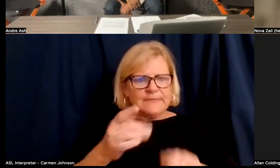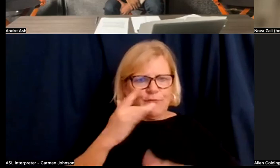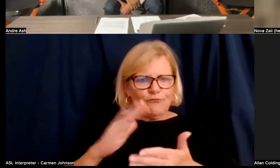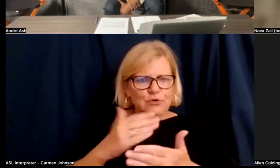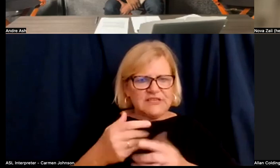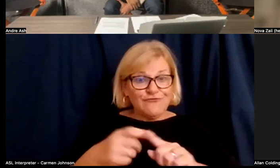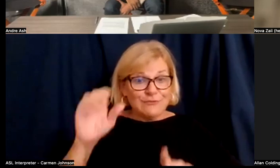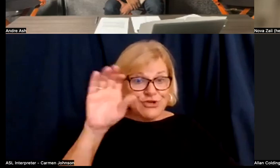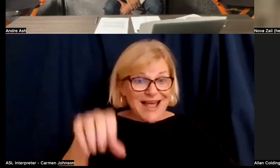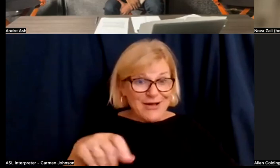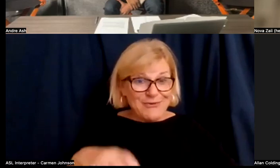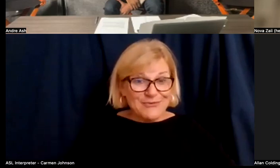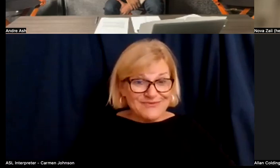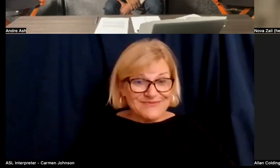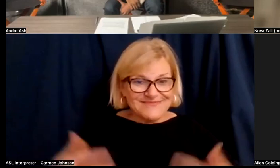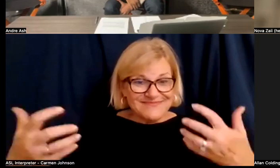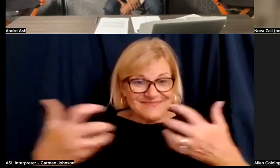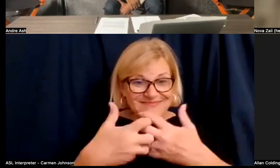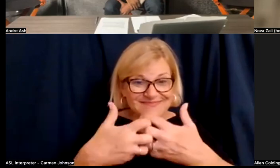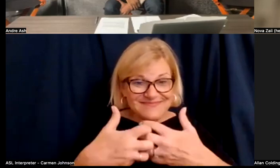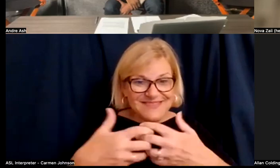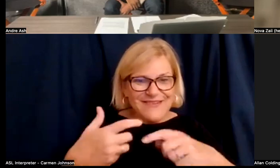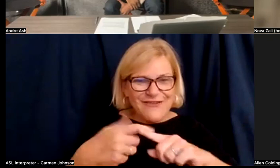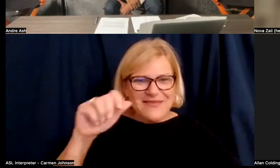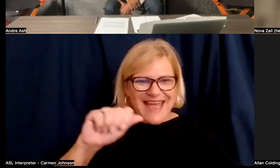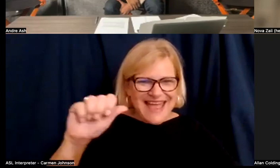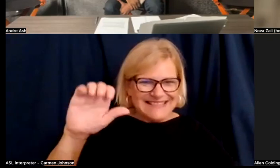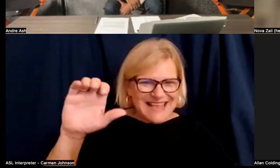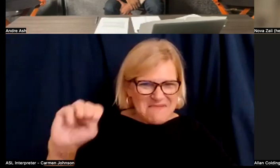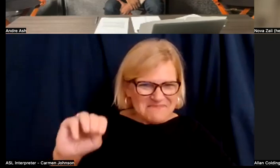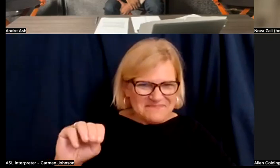musicians from Chicago, from the AACM,